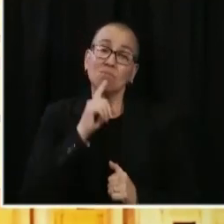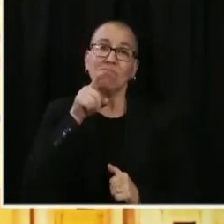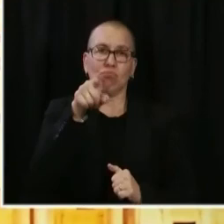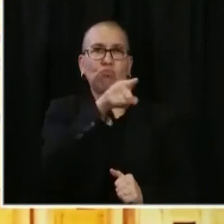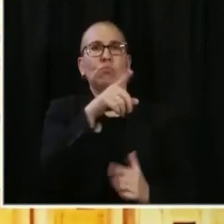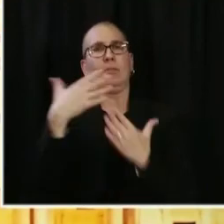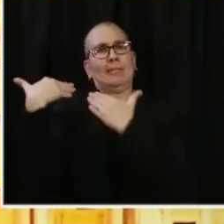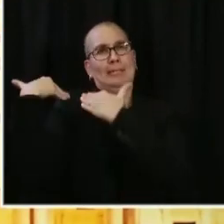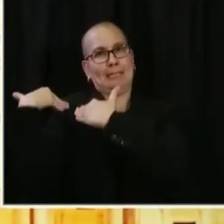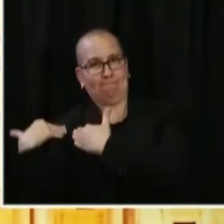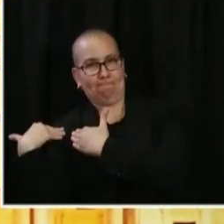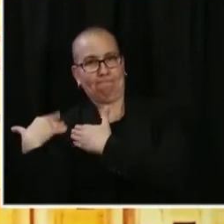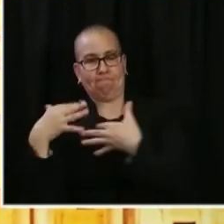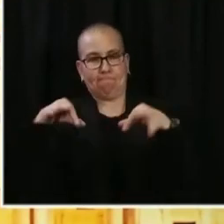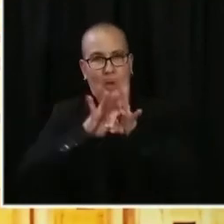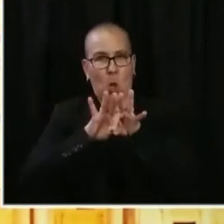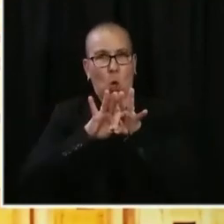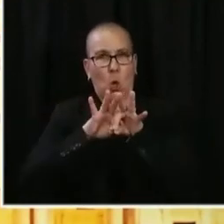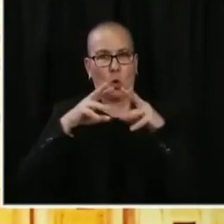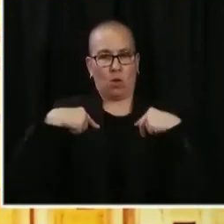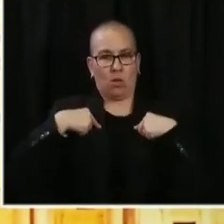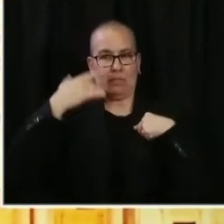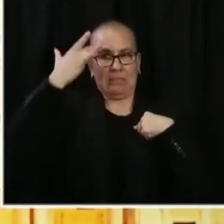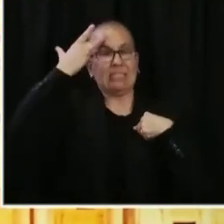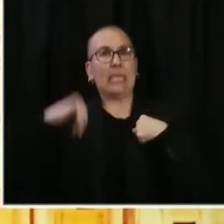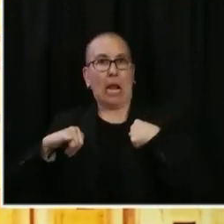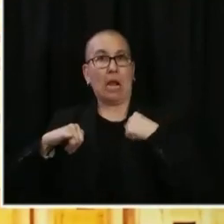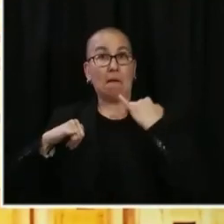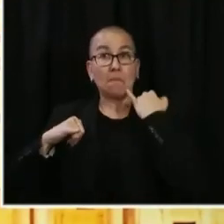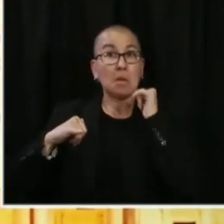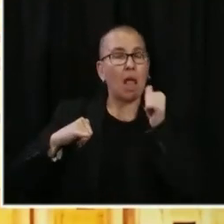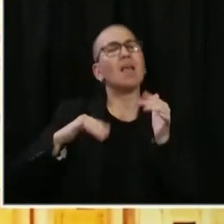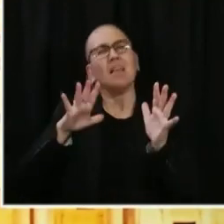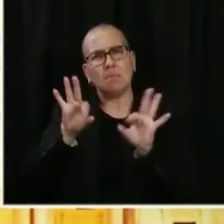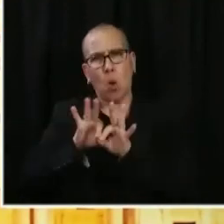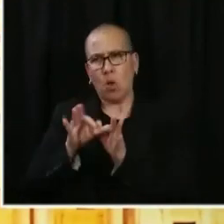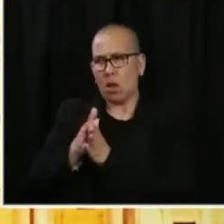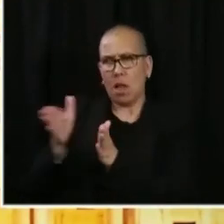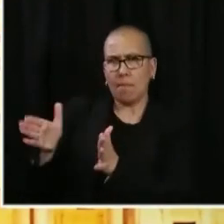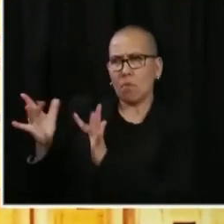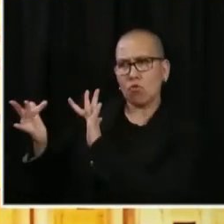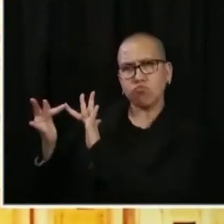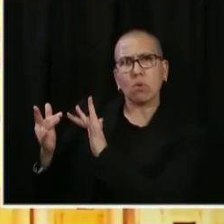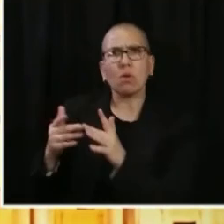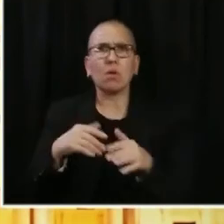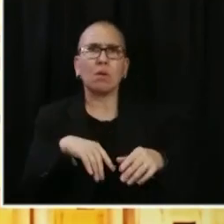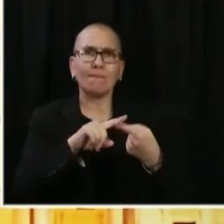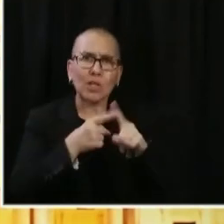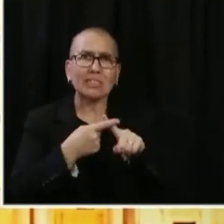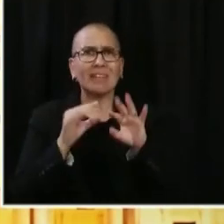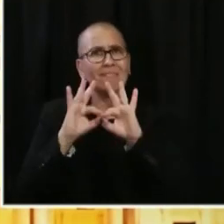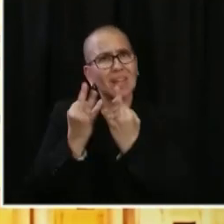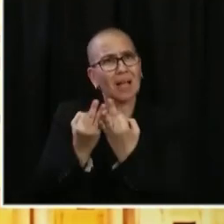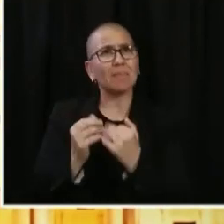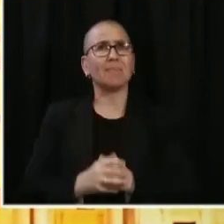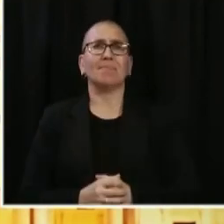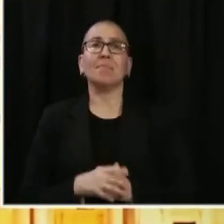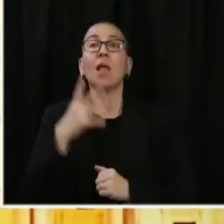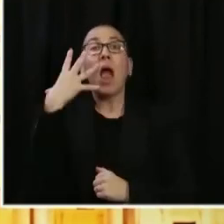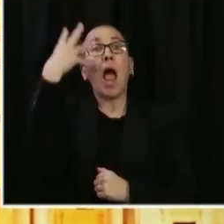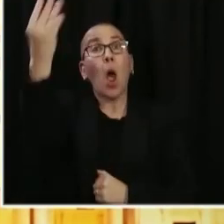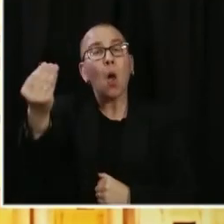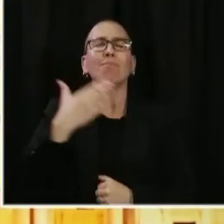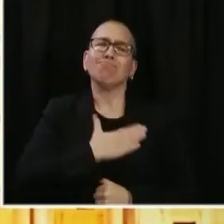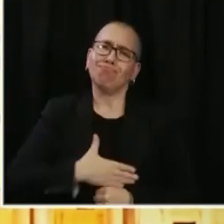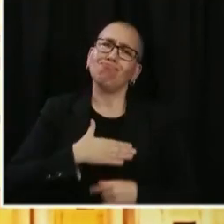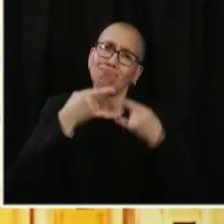health and the health of their community. Stay safe means work from home if you can. Wear masks when you go out to shop. Stay close